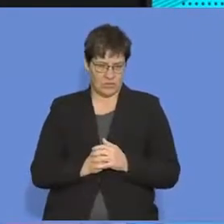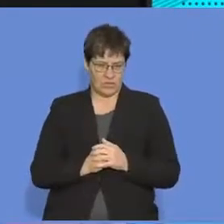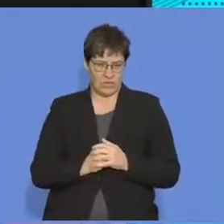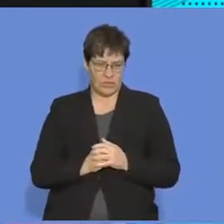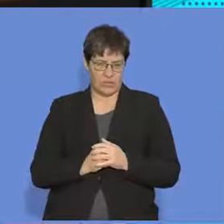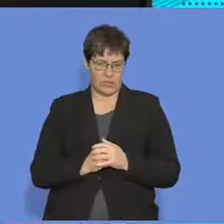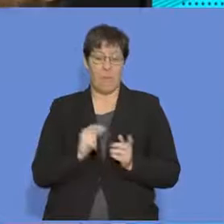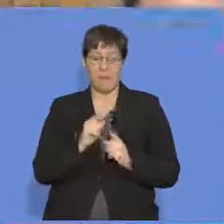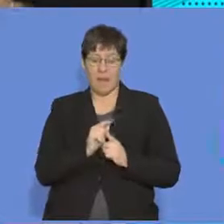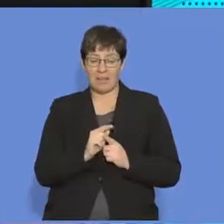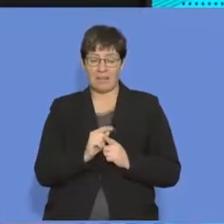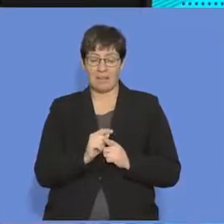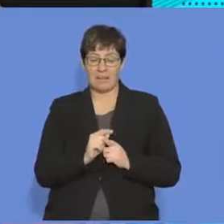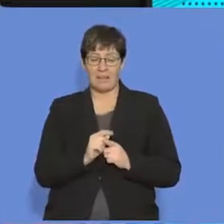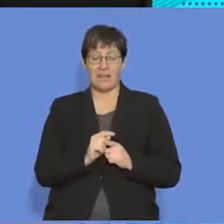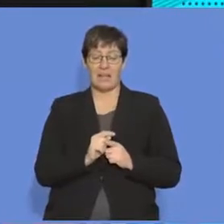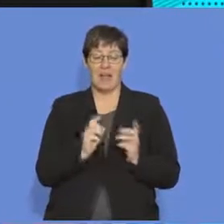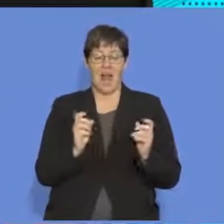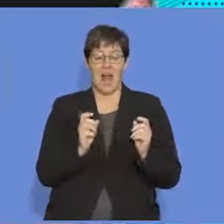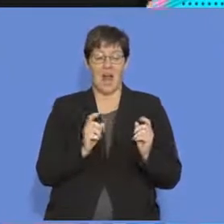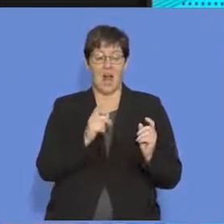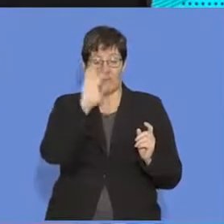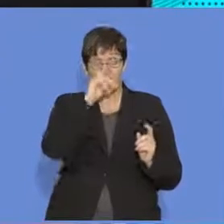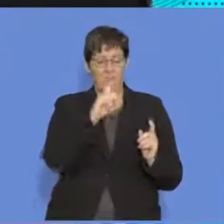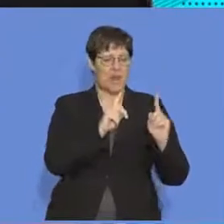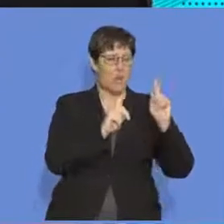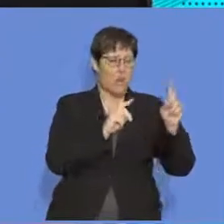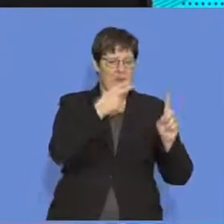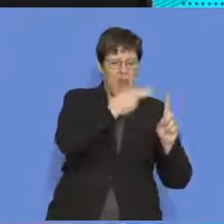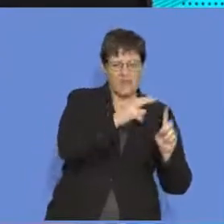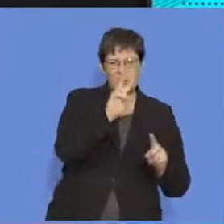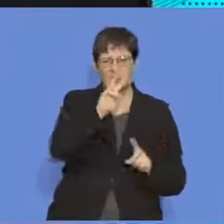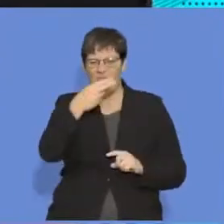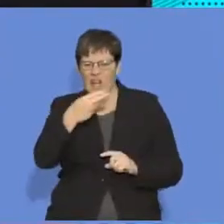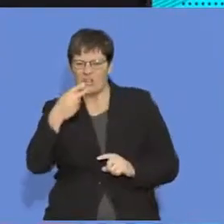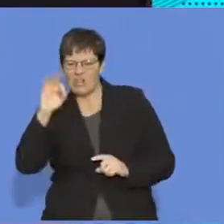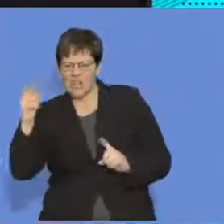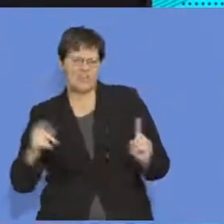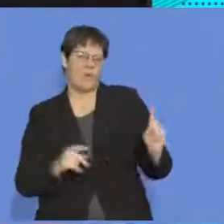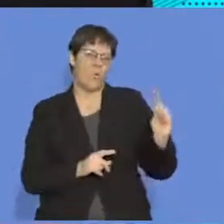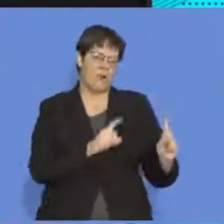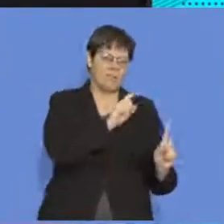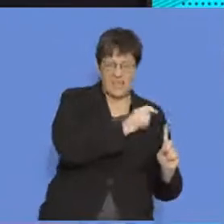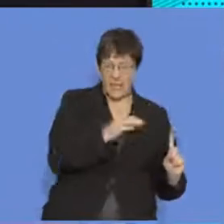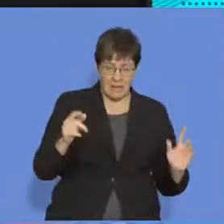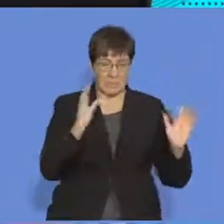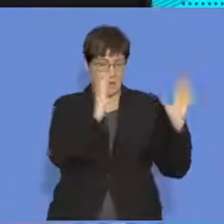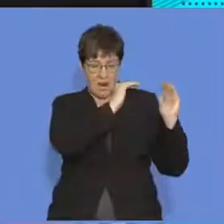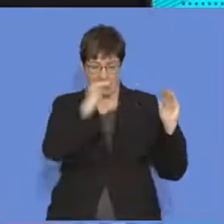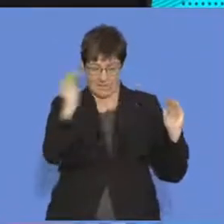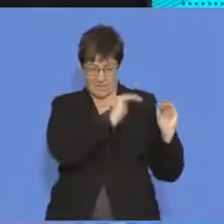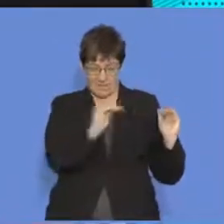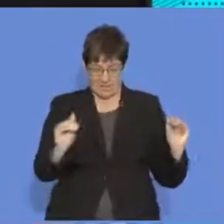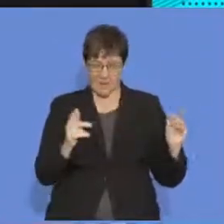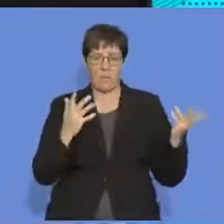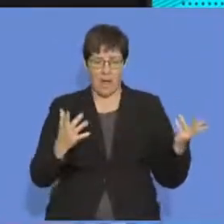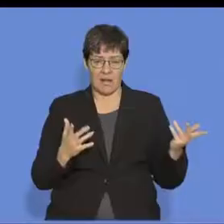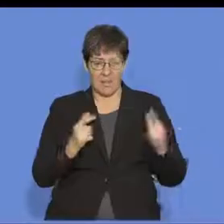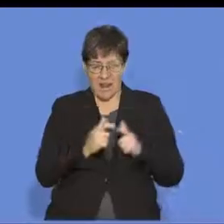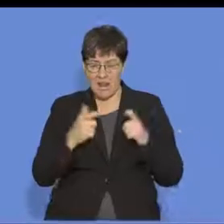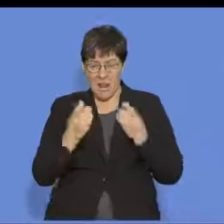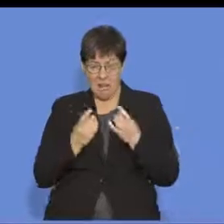that set is large. Okay, so we have to find a way actually to do that in an efficient way.